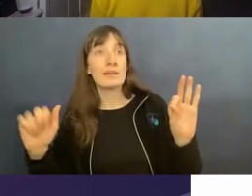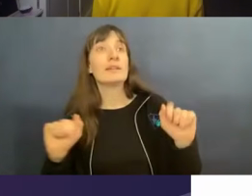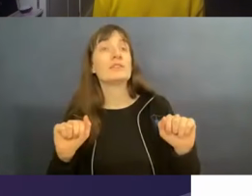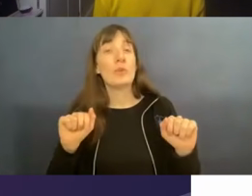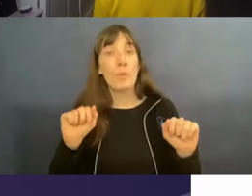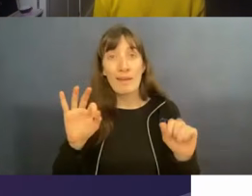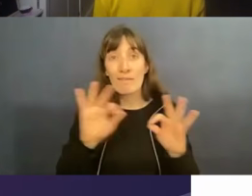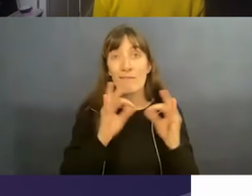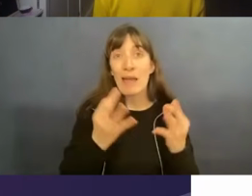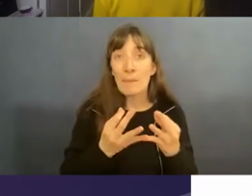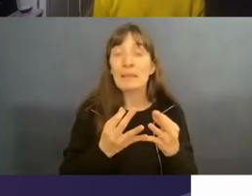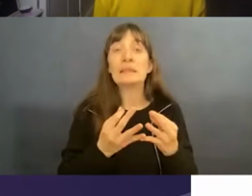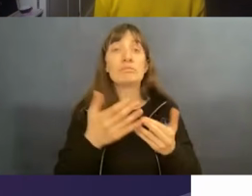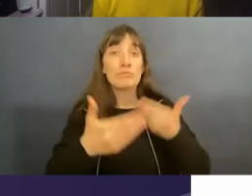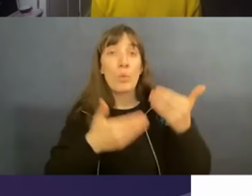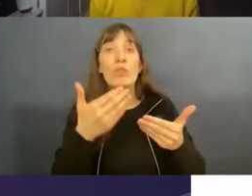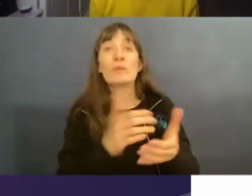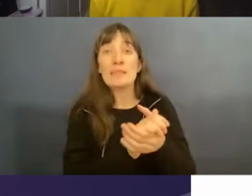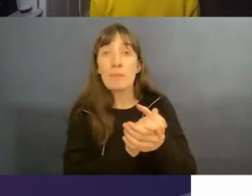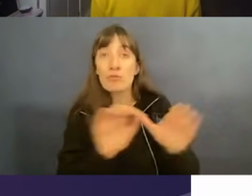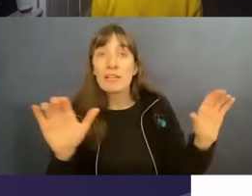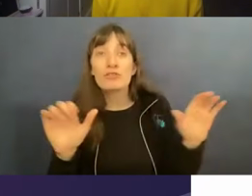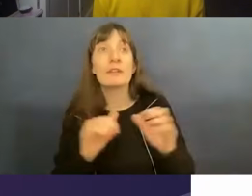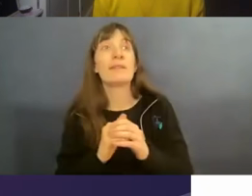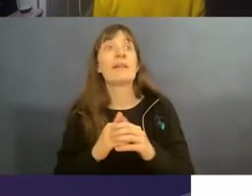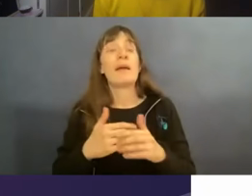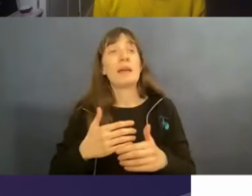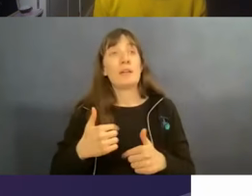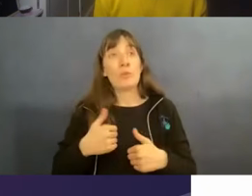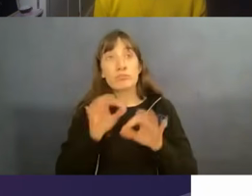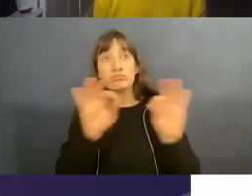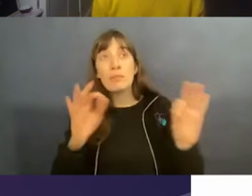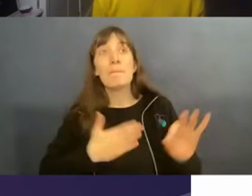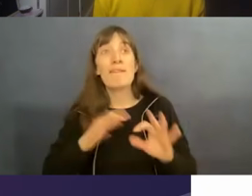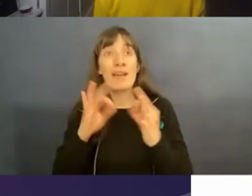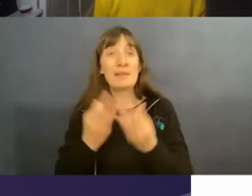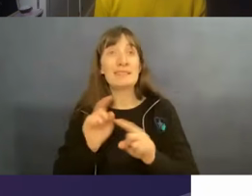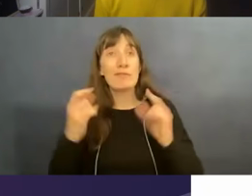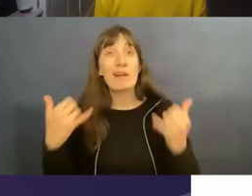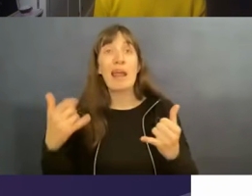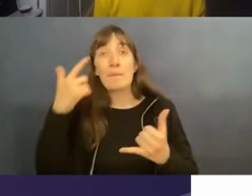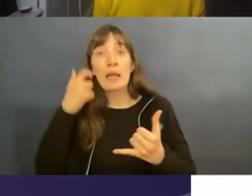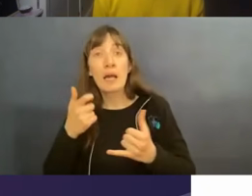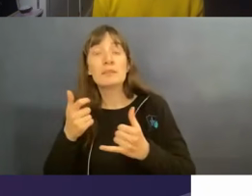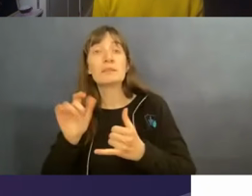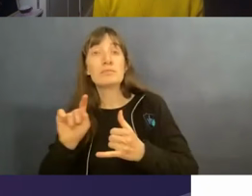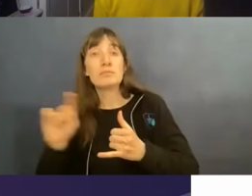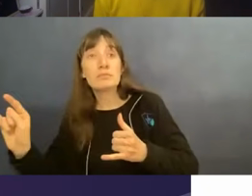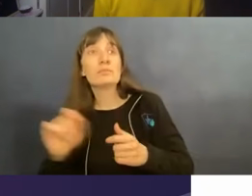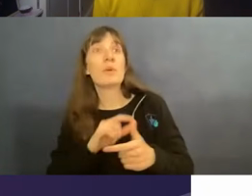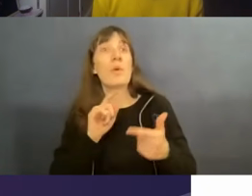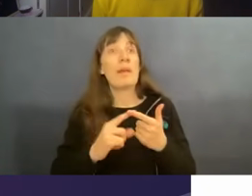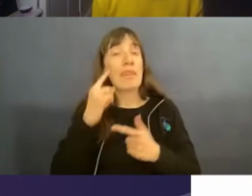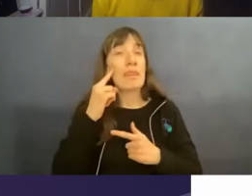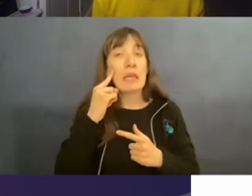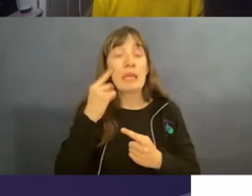or just different changes of like my family's different now because my biggest worry is this, things I don't like about the changes. When I think about